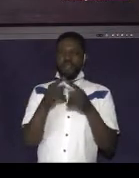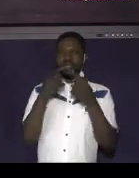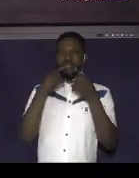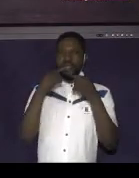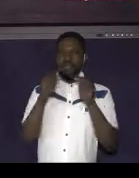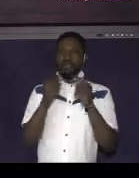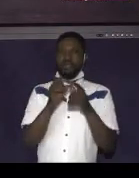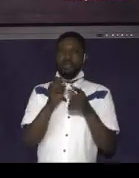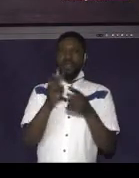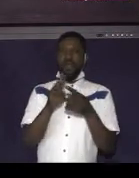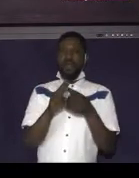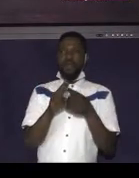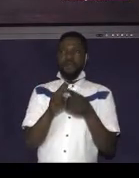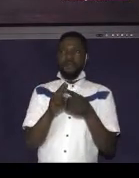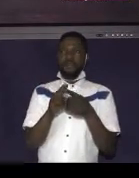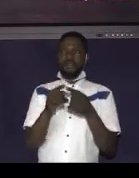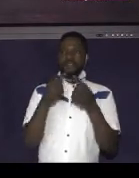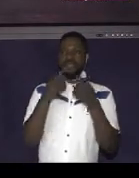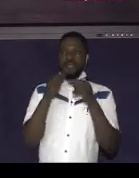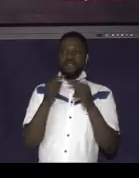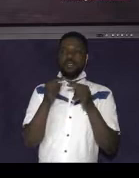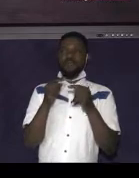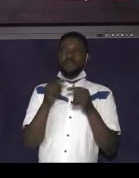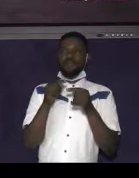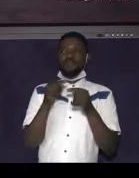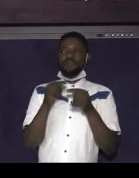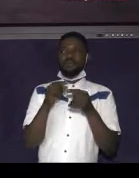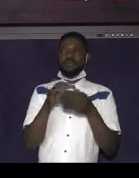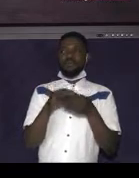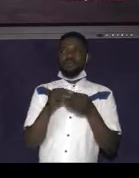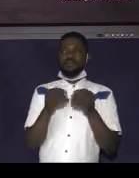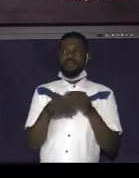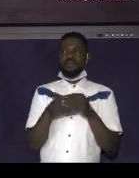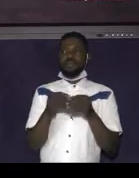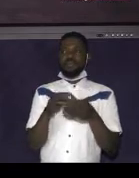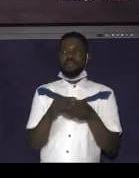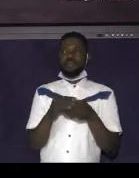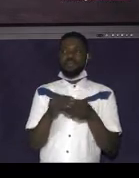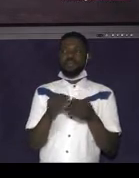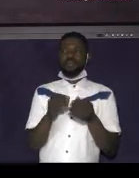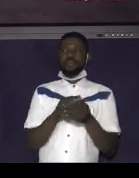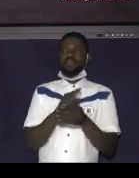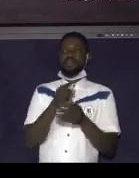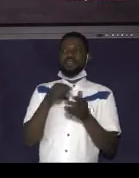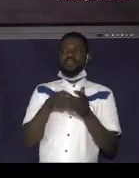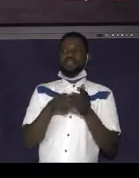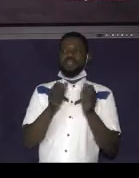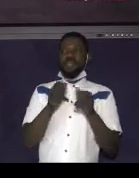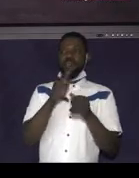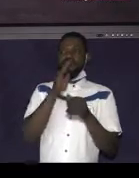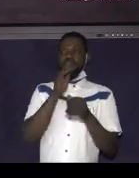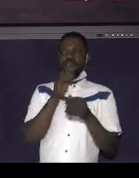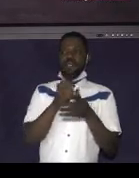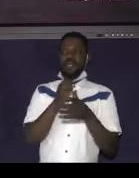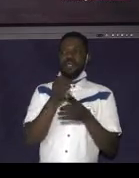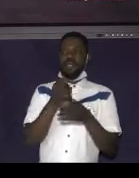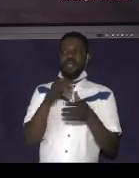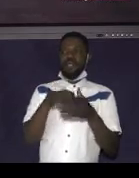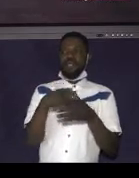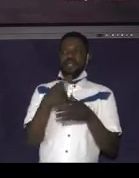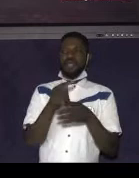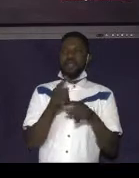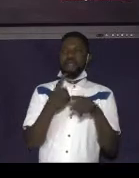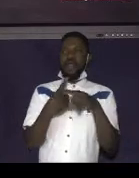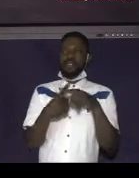a declarative sentence. Statement or declarative sentence. This can be either in